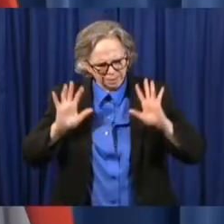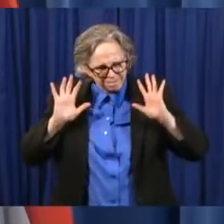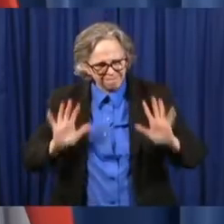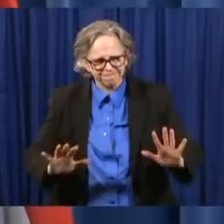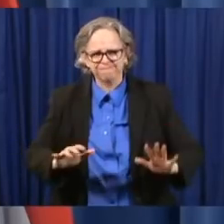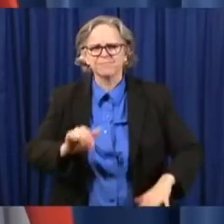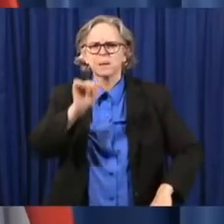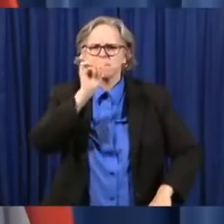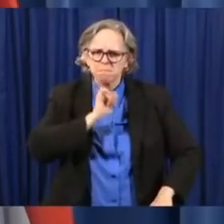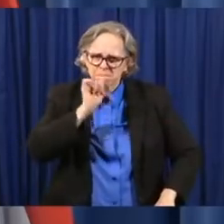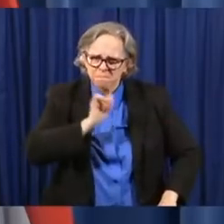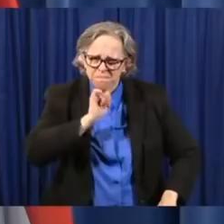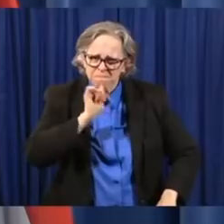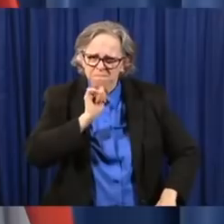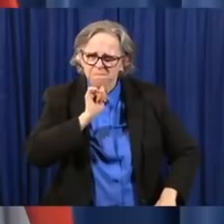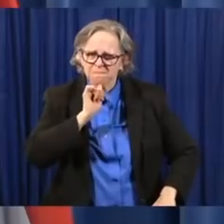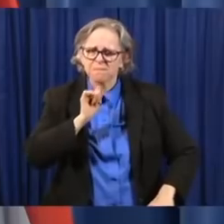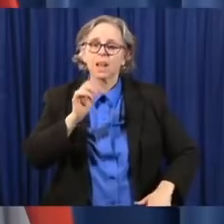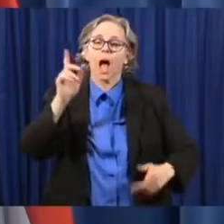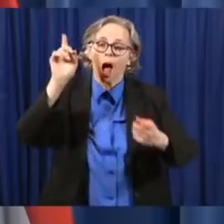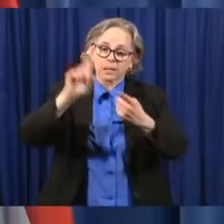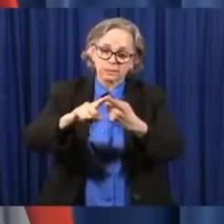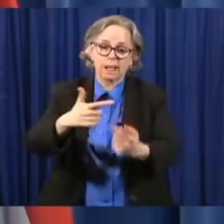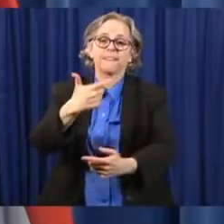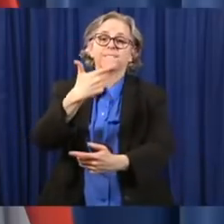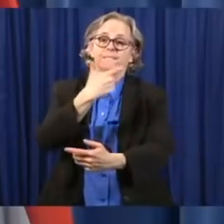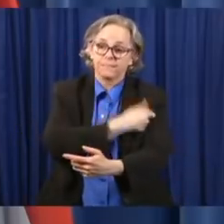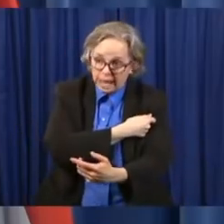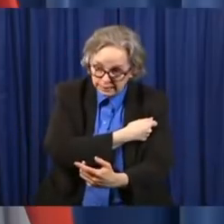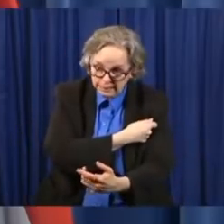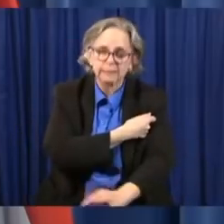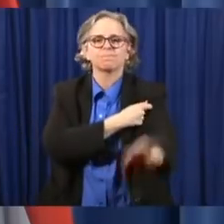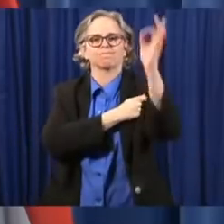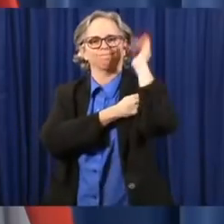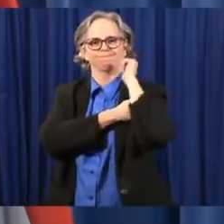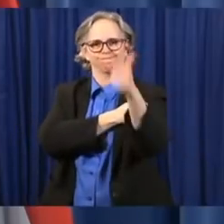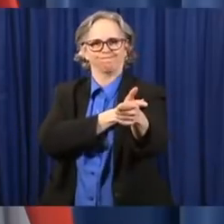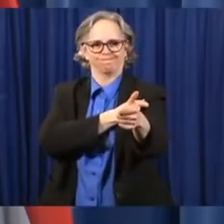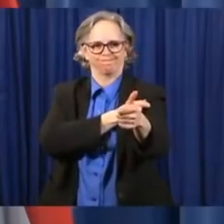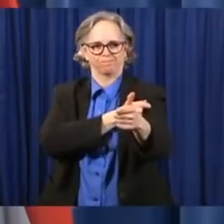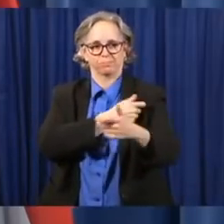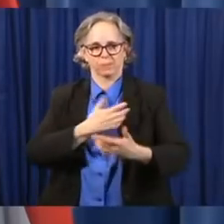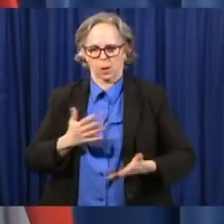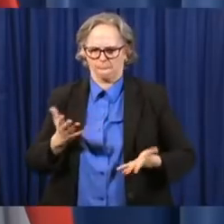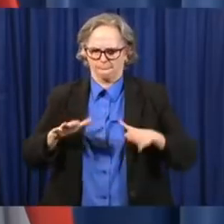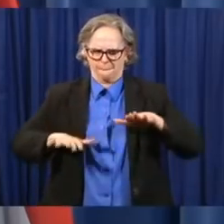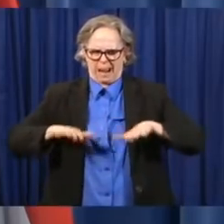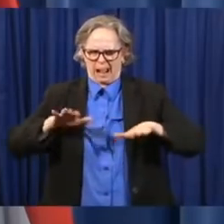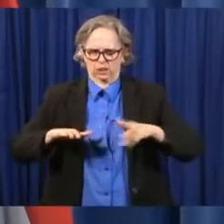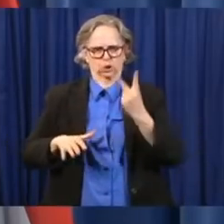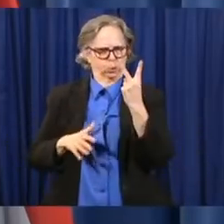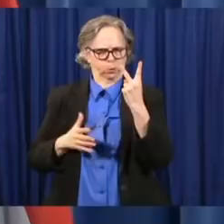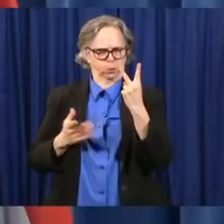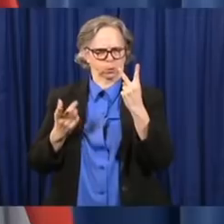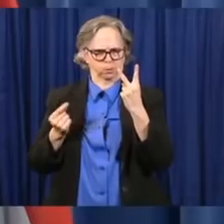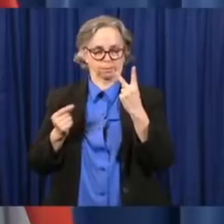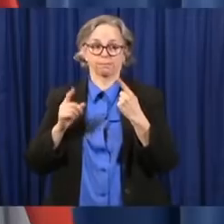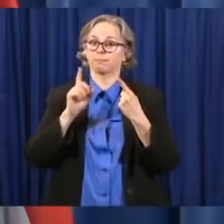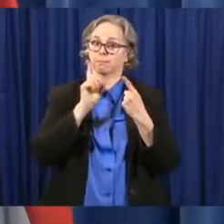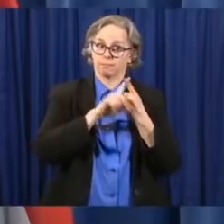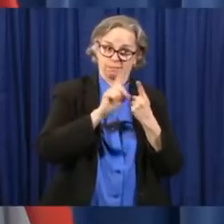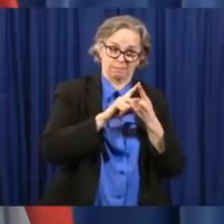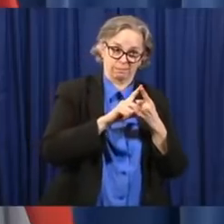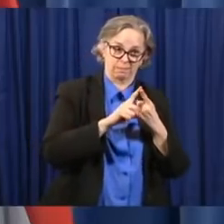have a vaccine. But we're balancing two things. Our need to move